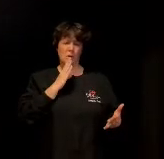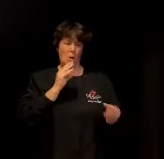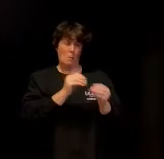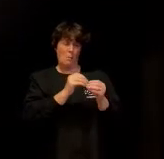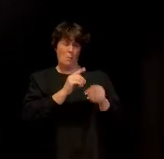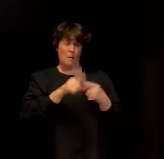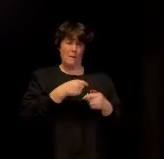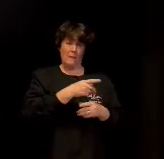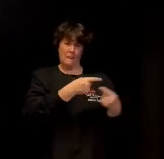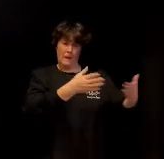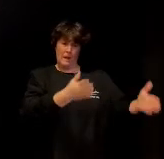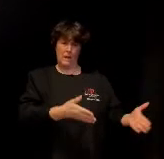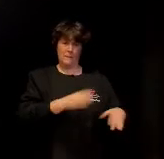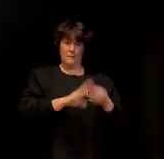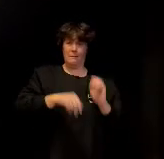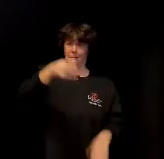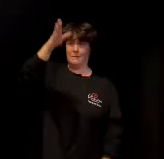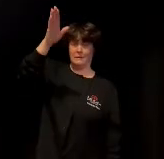about God.